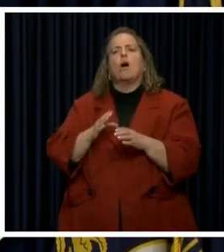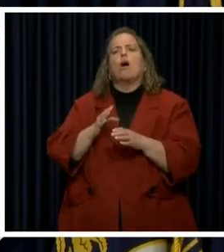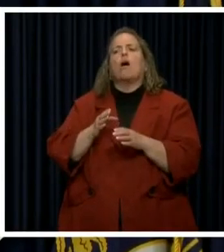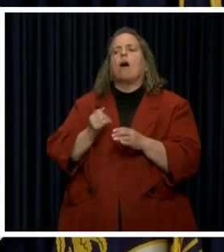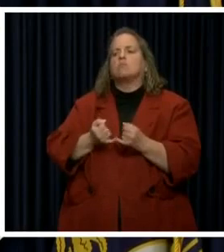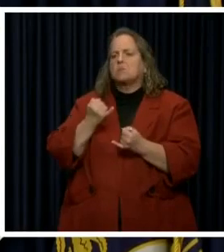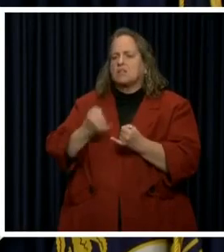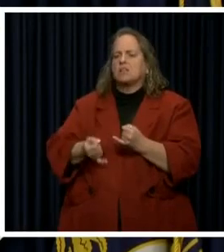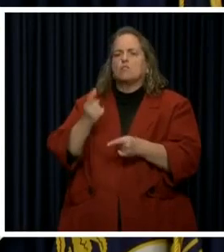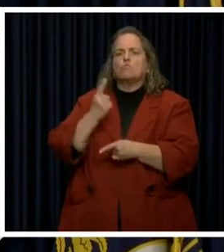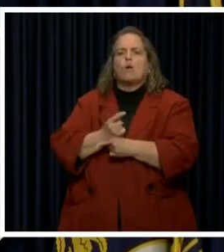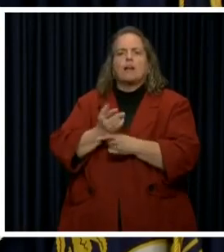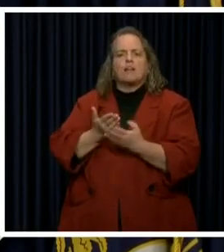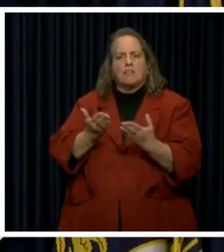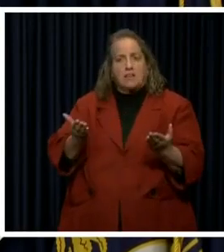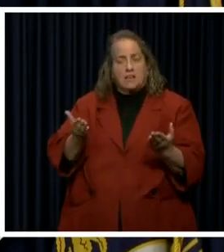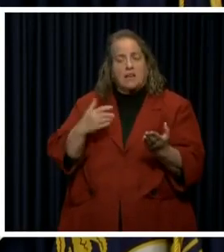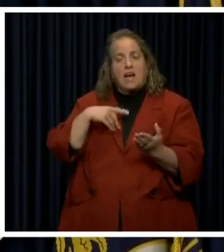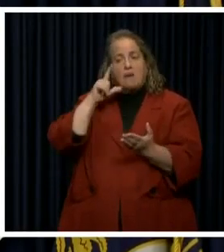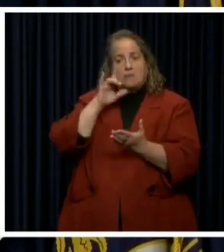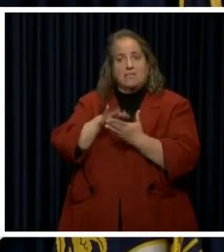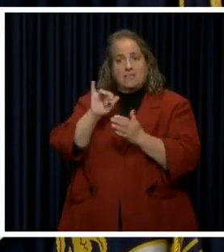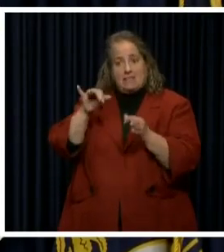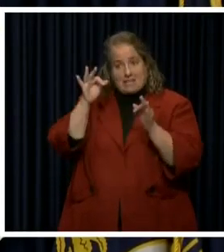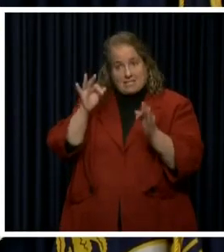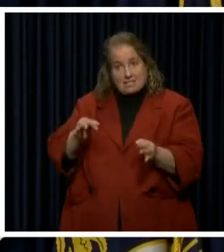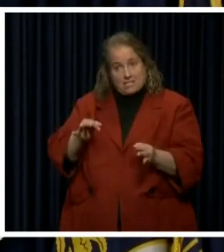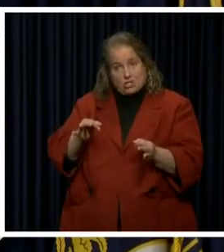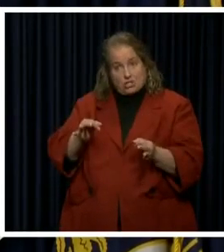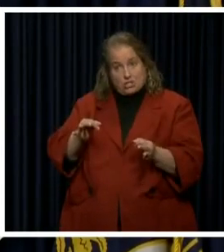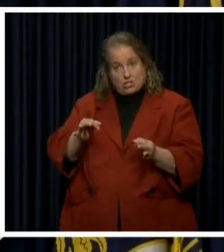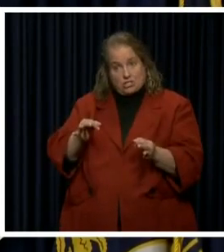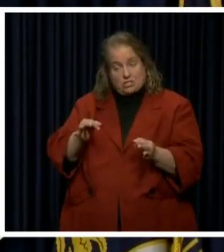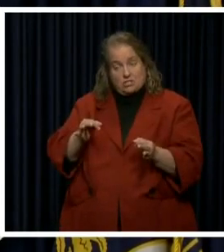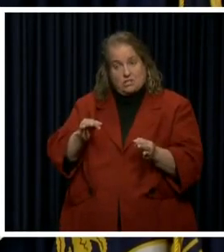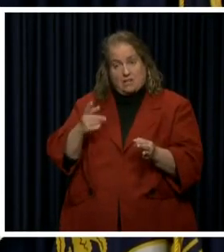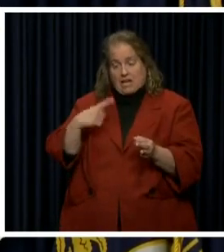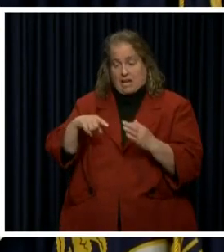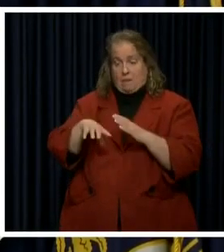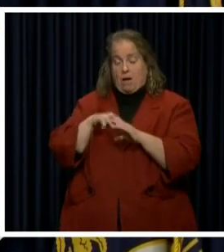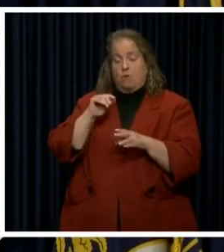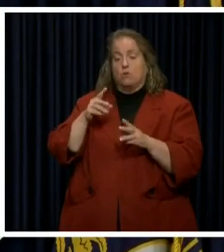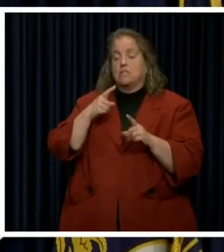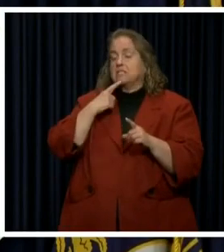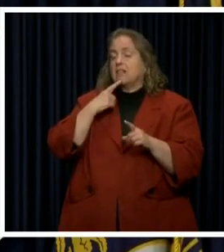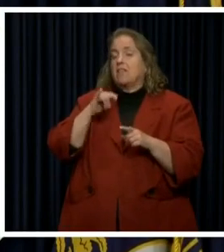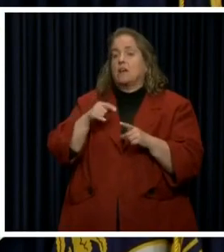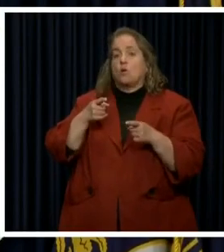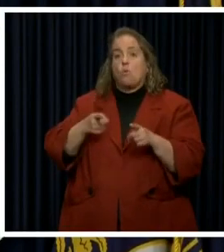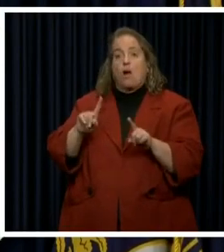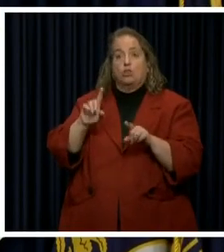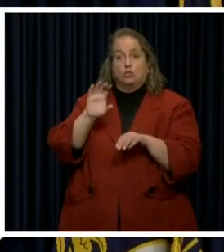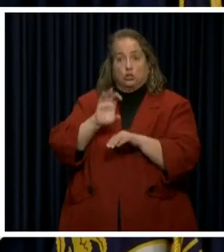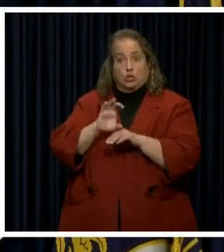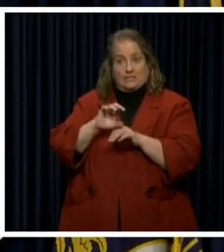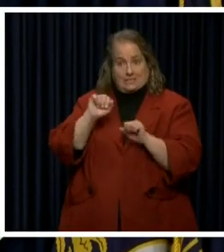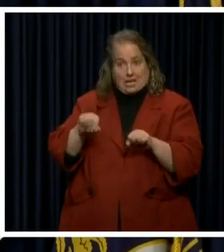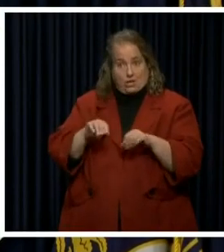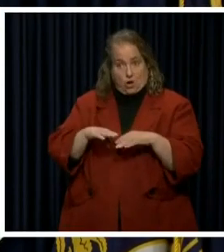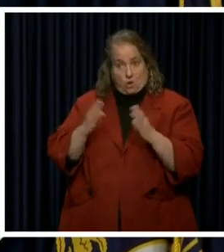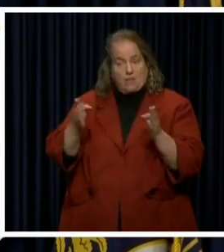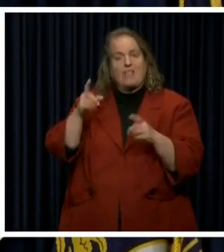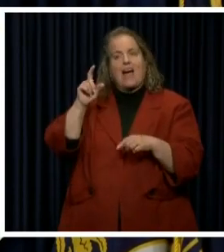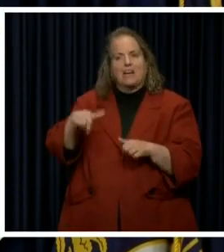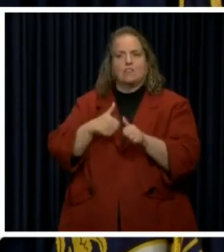thing. I believe that decision that came out said that while churches could open, they did